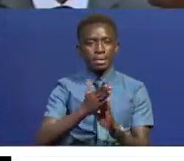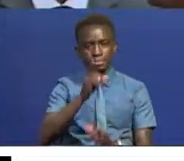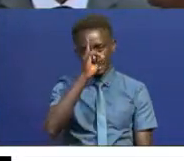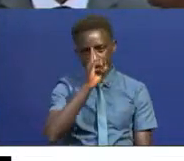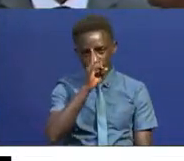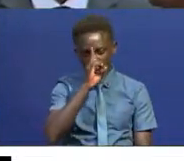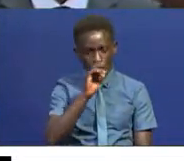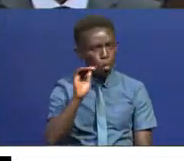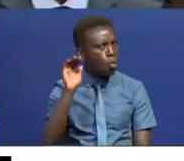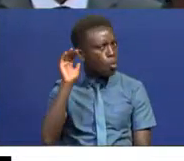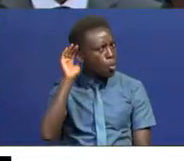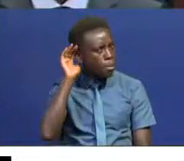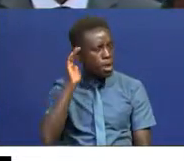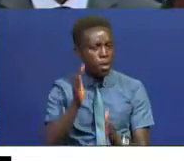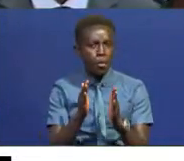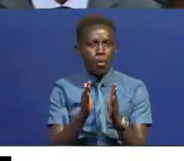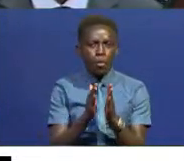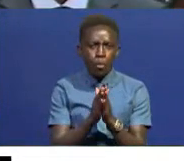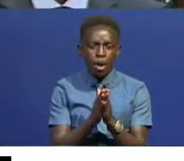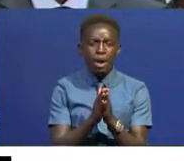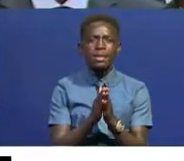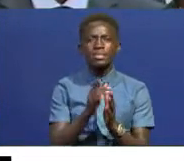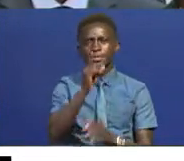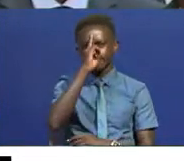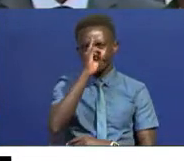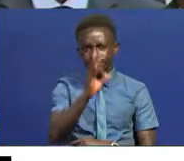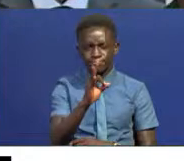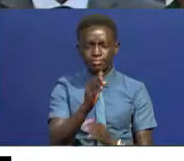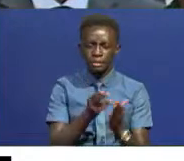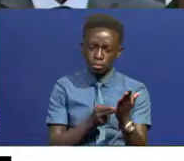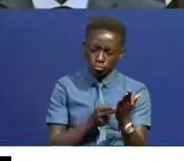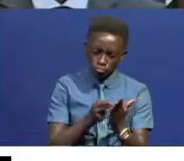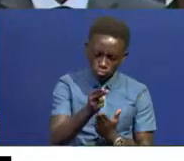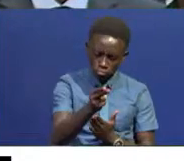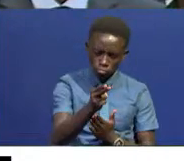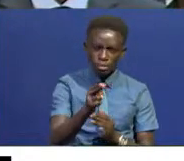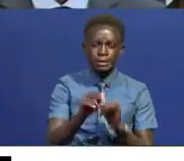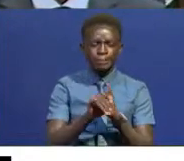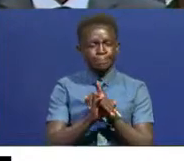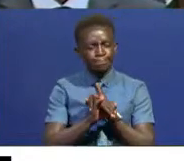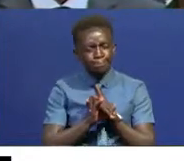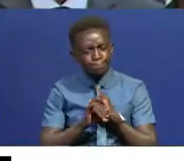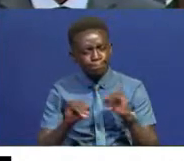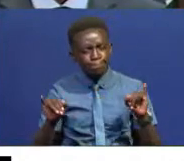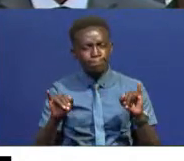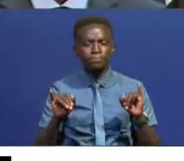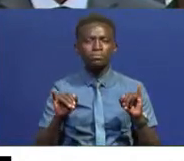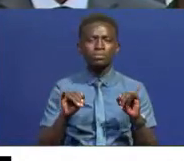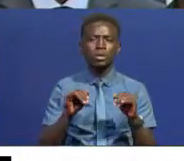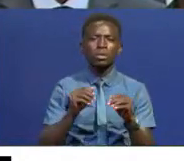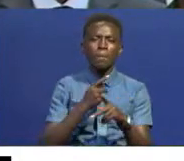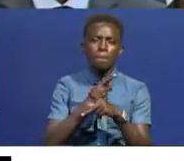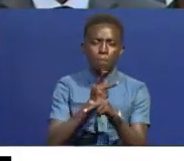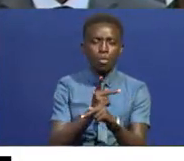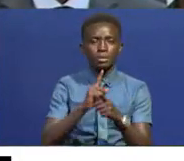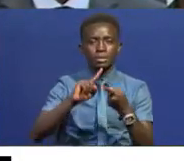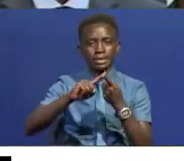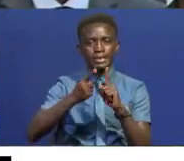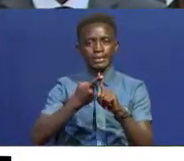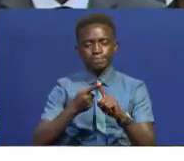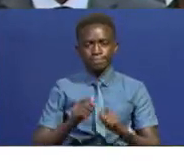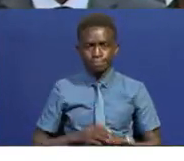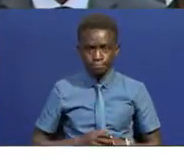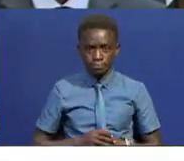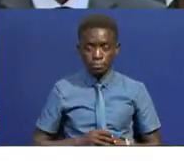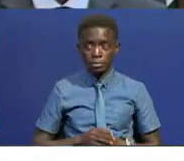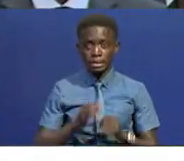compliance with fundamental integrity, efficiency, and productivity standards. The level of non-compliance